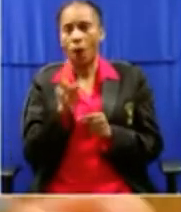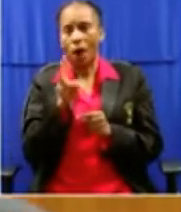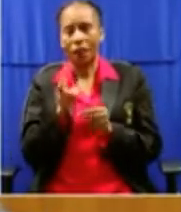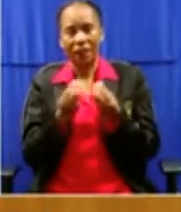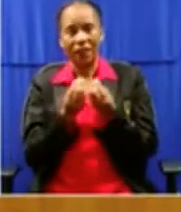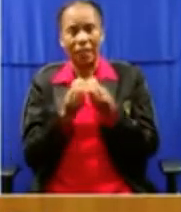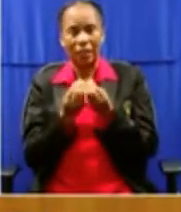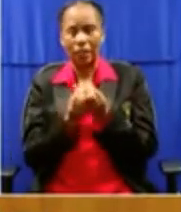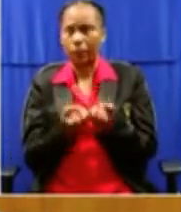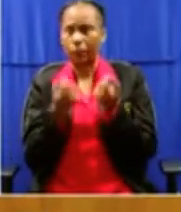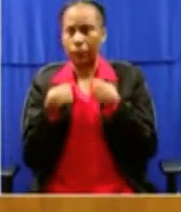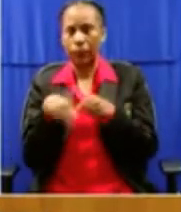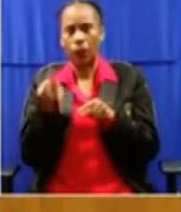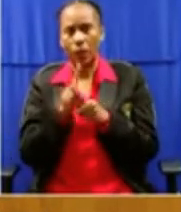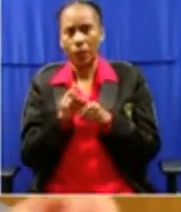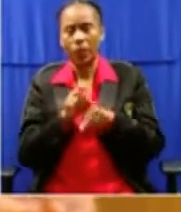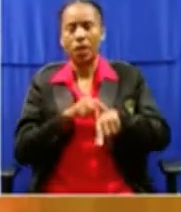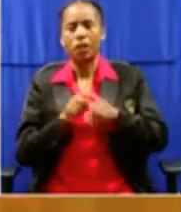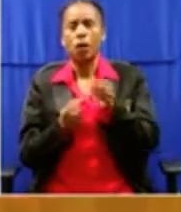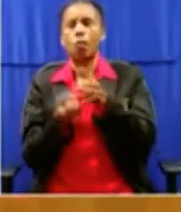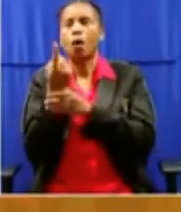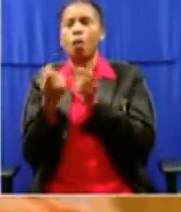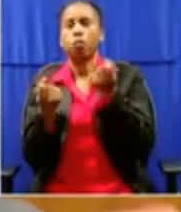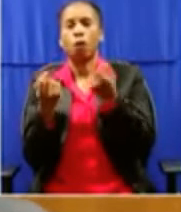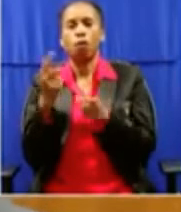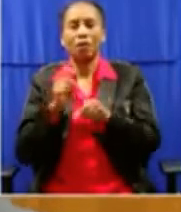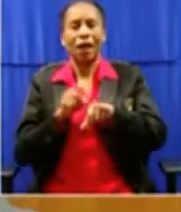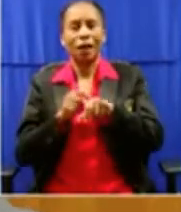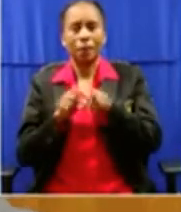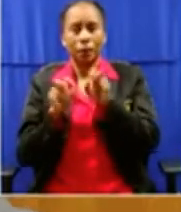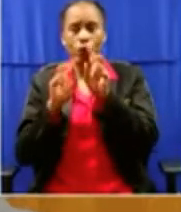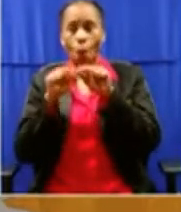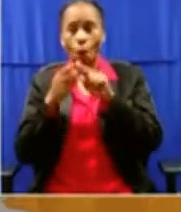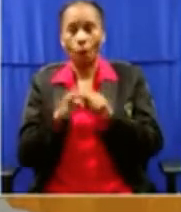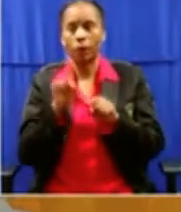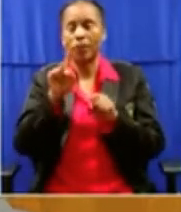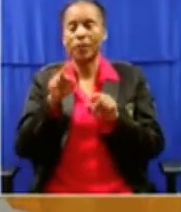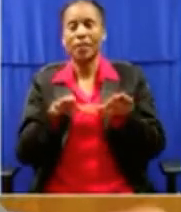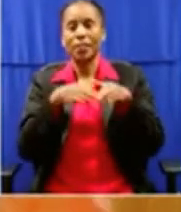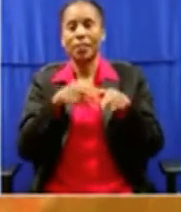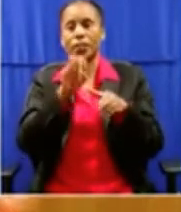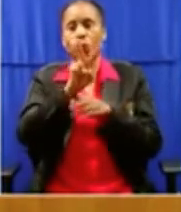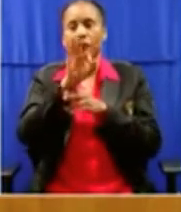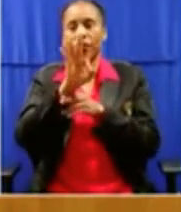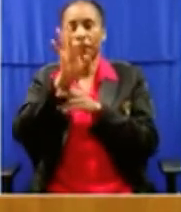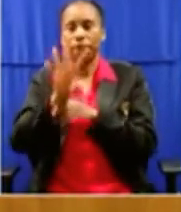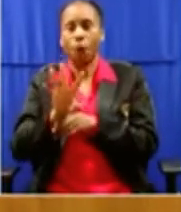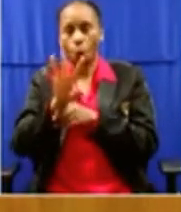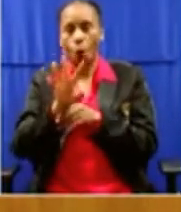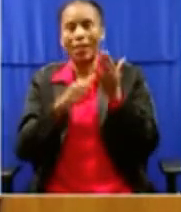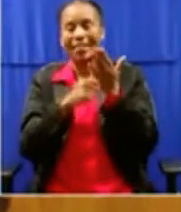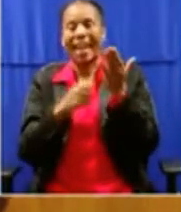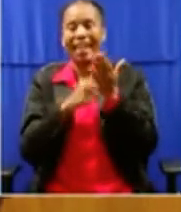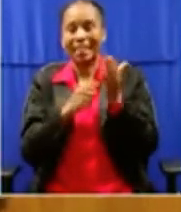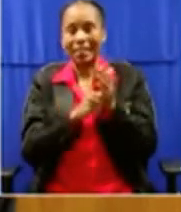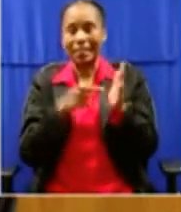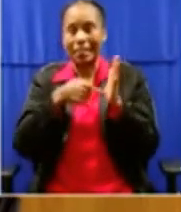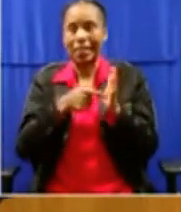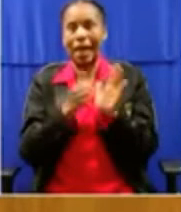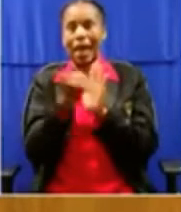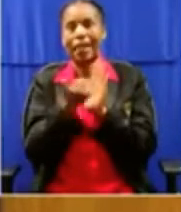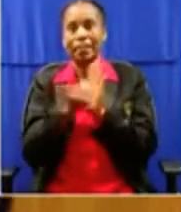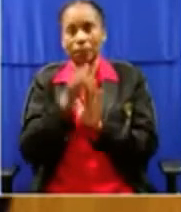was raised during the issues was the Section 234 of the Tax Administration Act. Now, bear in mind, we've